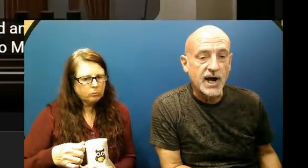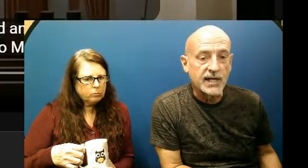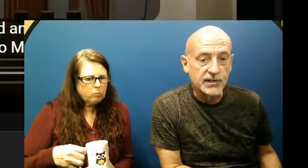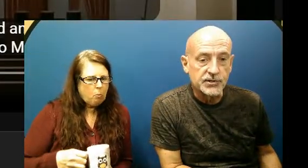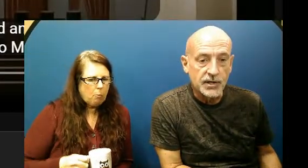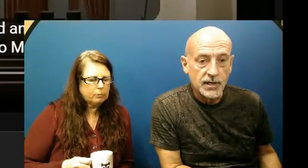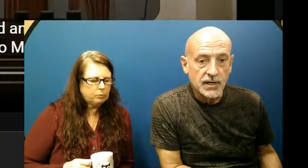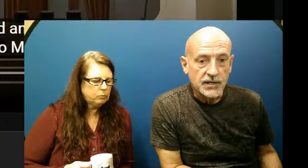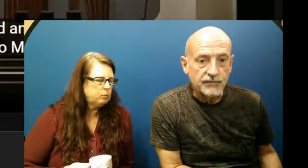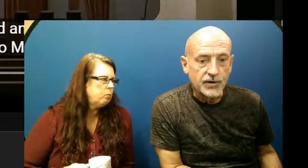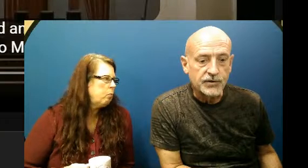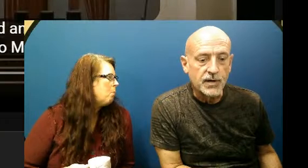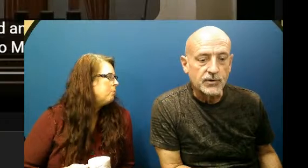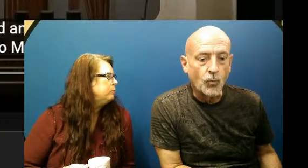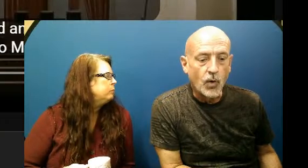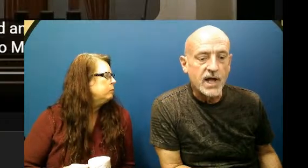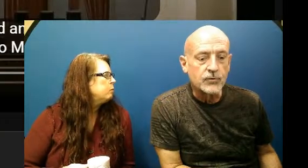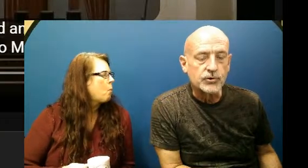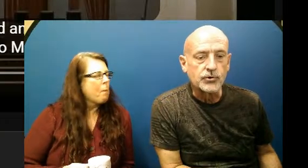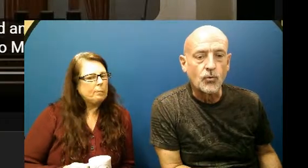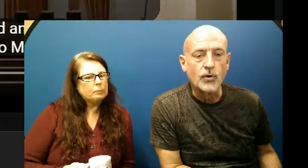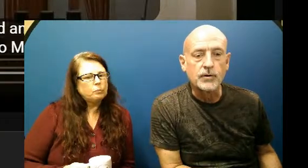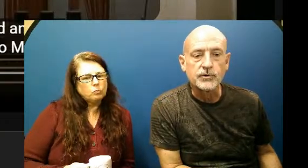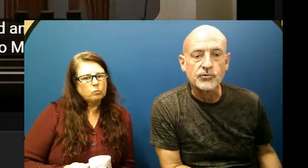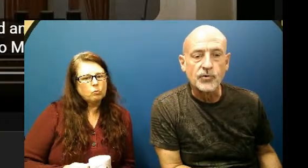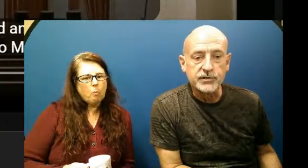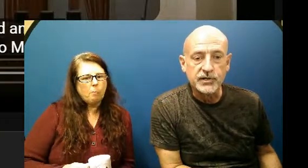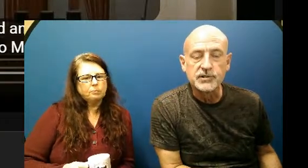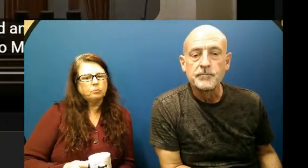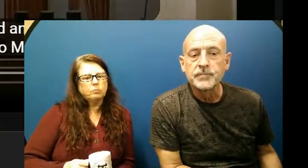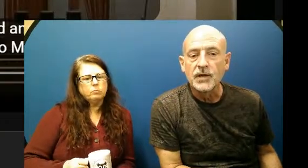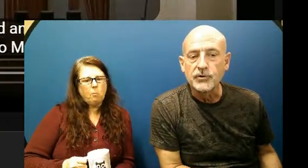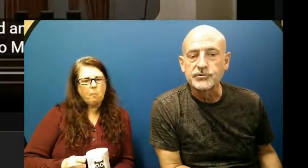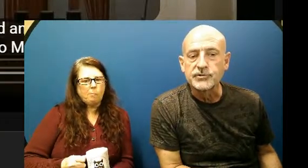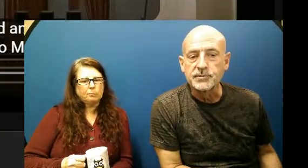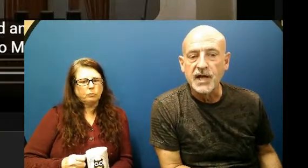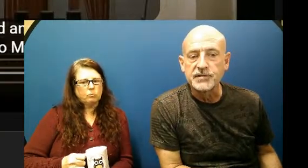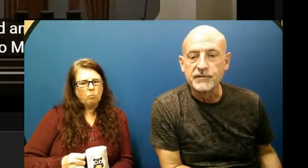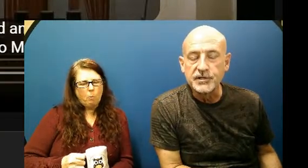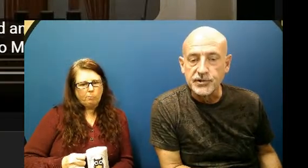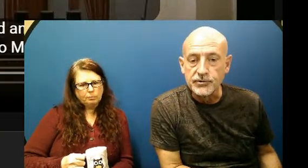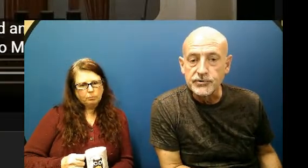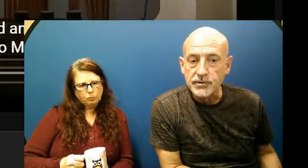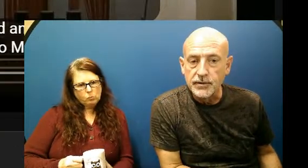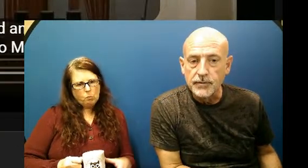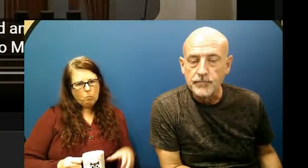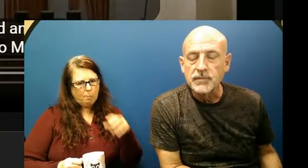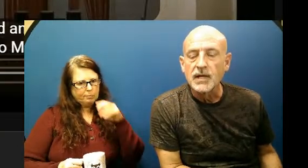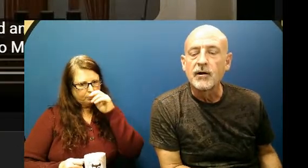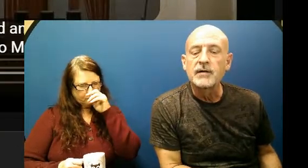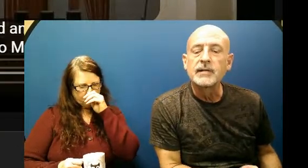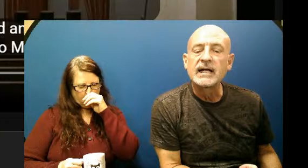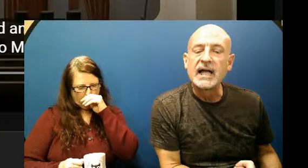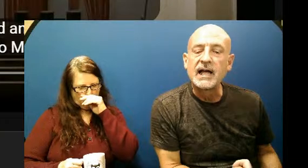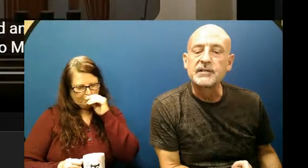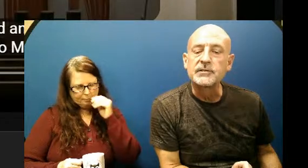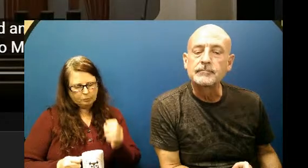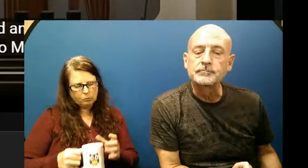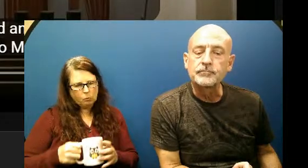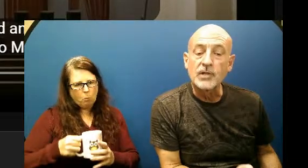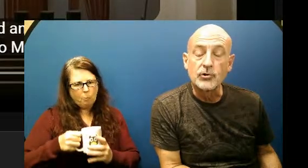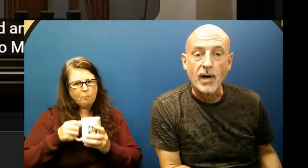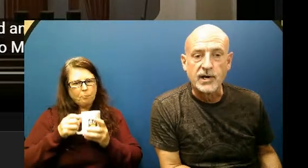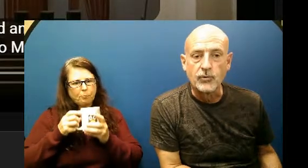to challenge the fundamental way in which the court addresses those substantive issues. All right.